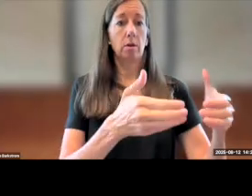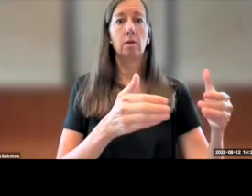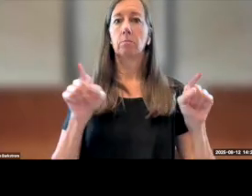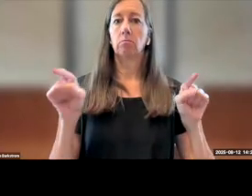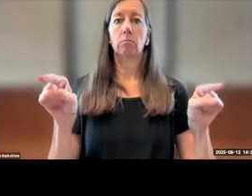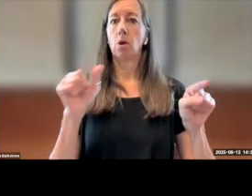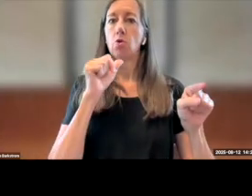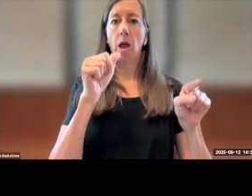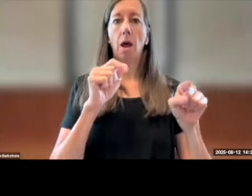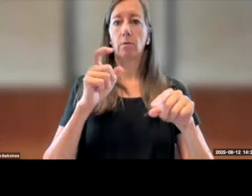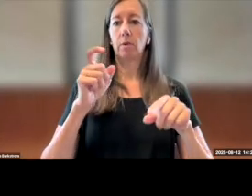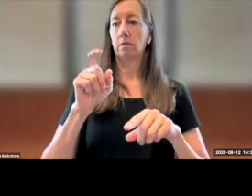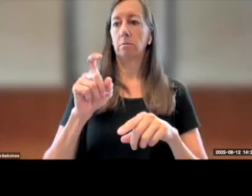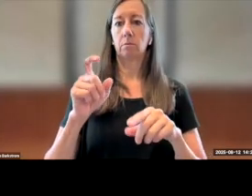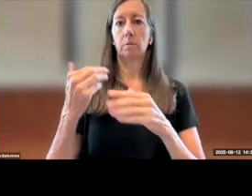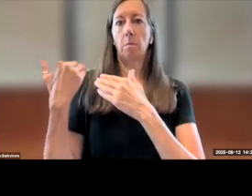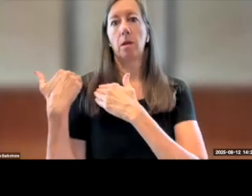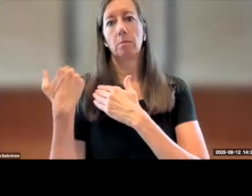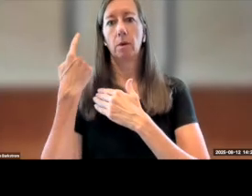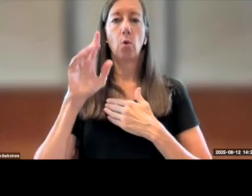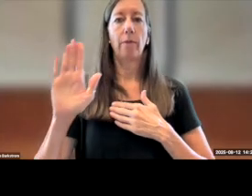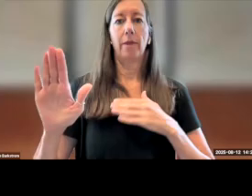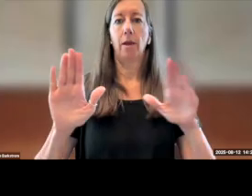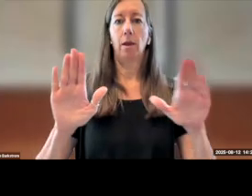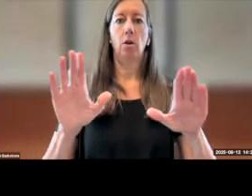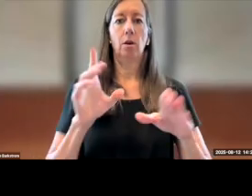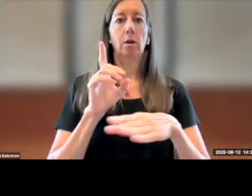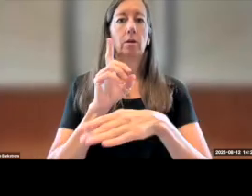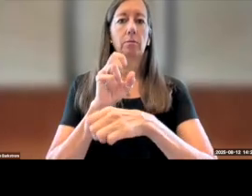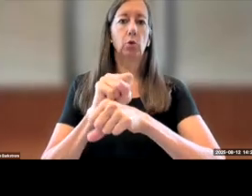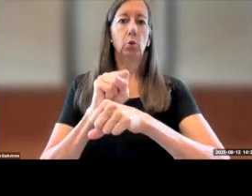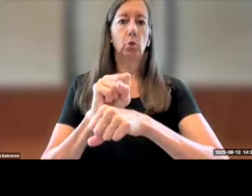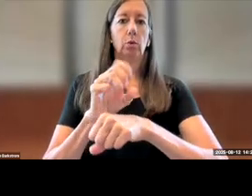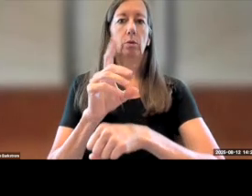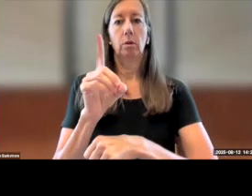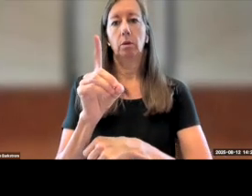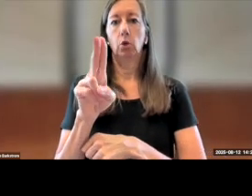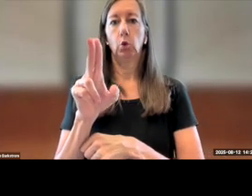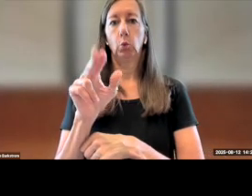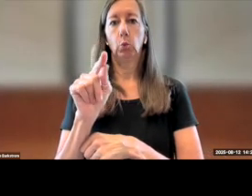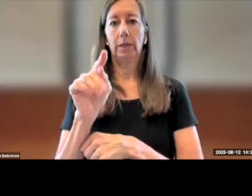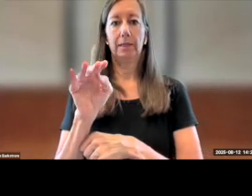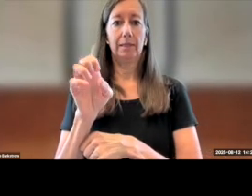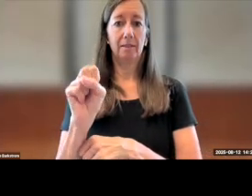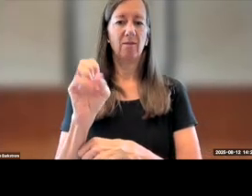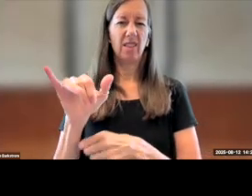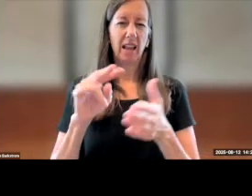event clears. So that's what that means. Let's go to termination just really quickly.